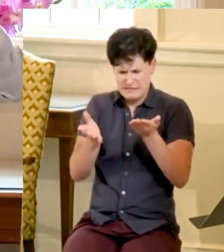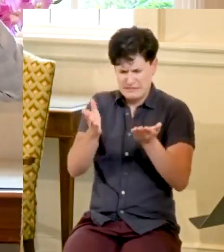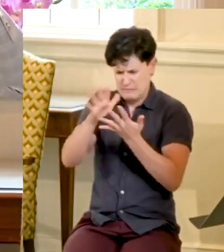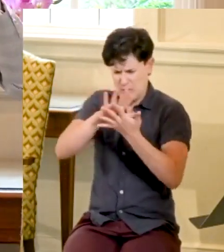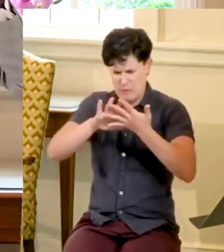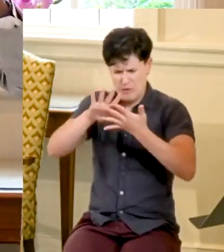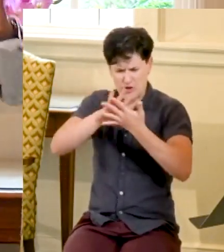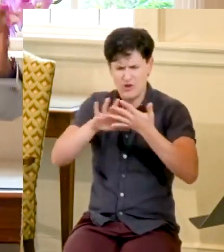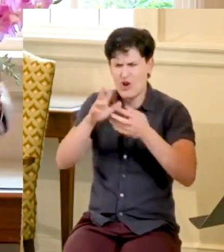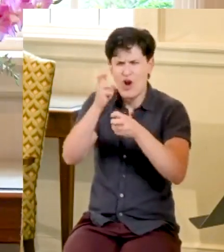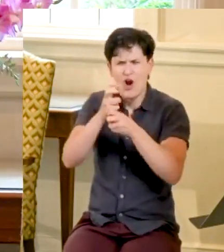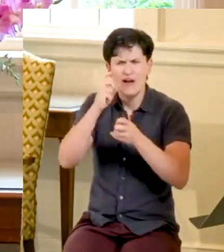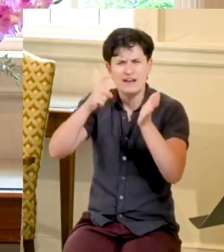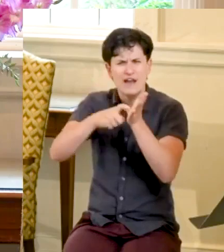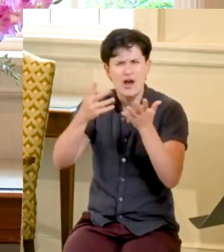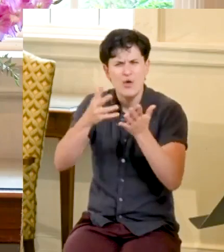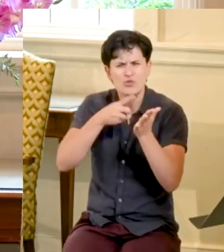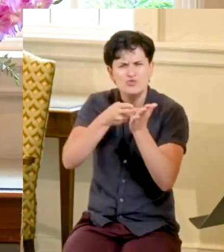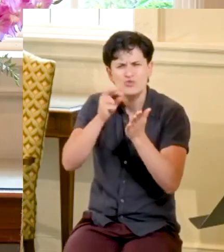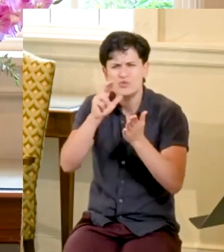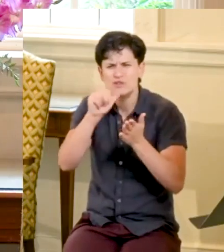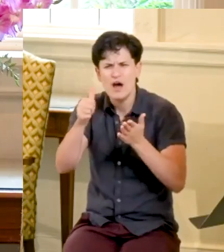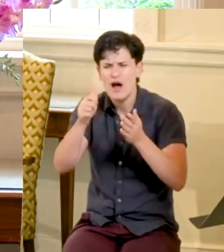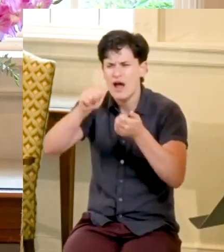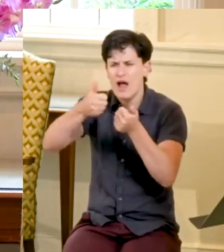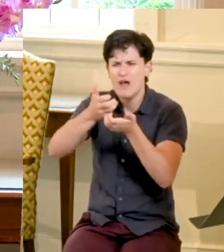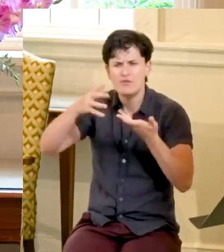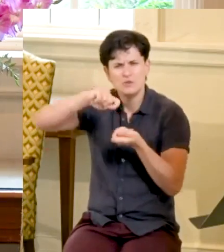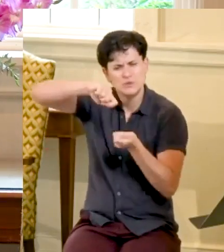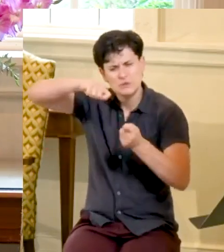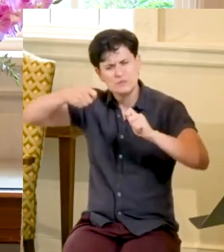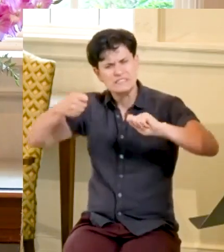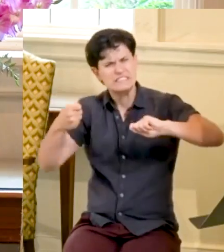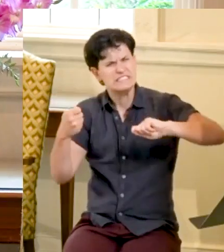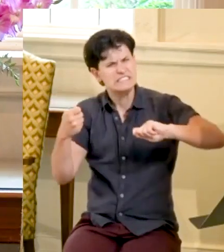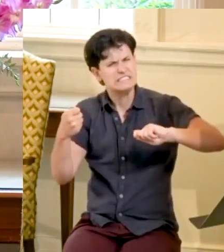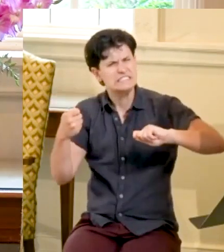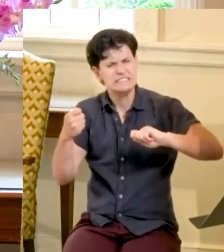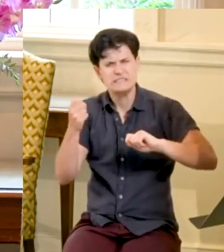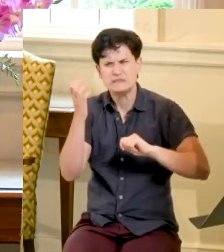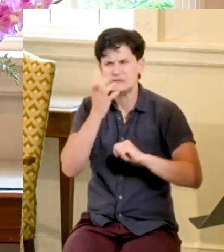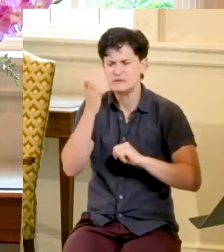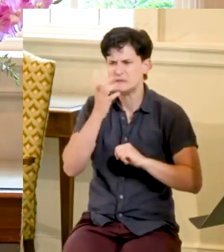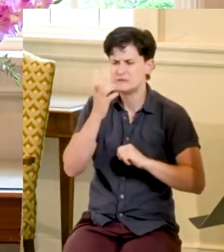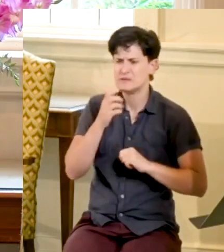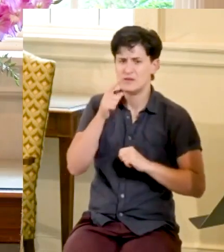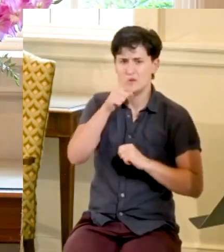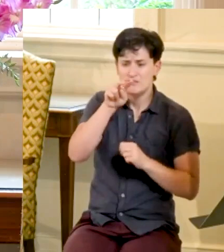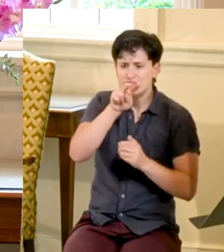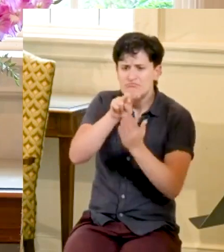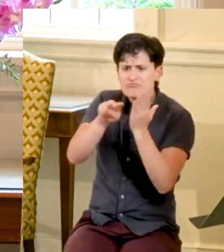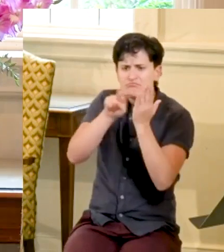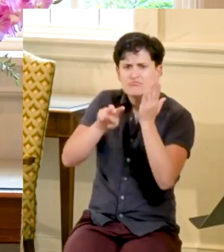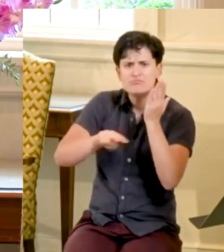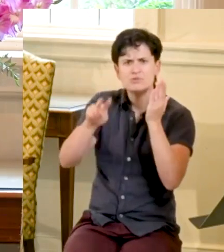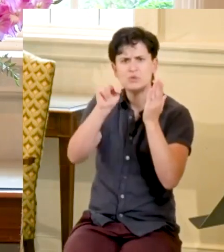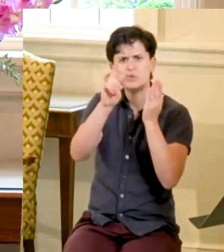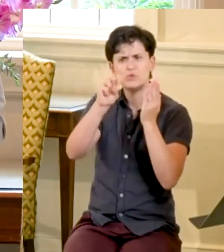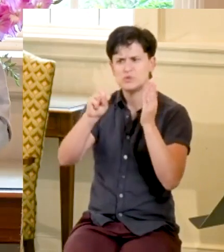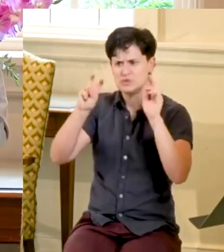feels strangely distorted. A time when headlines sound like